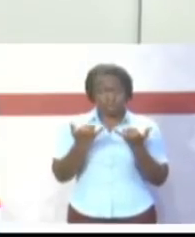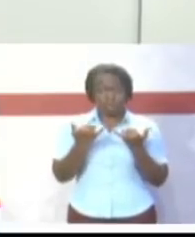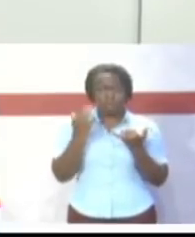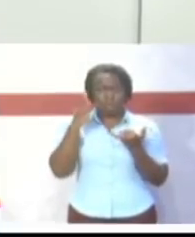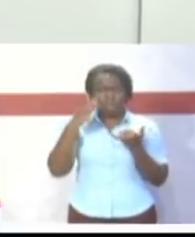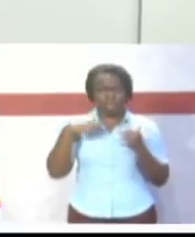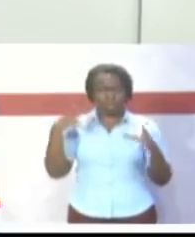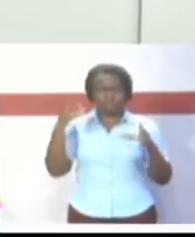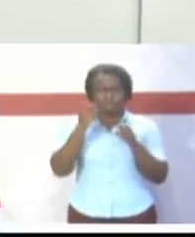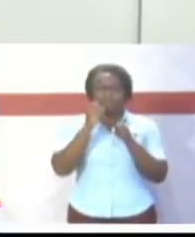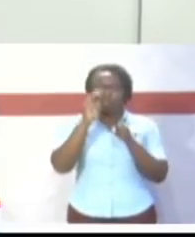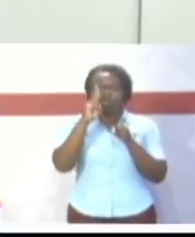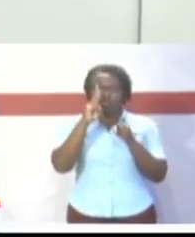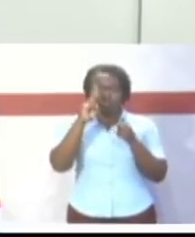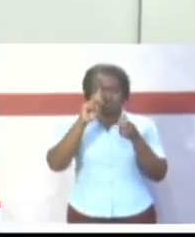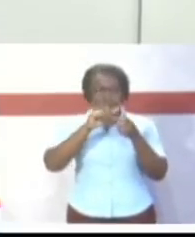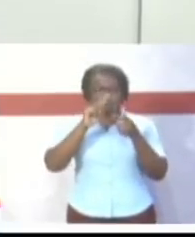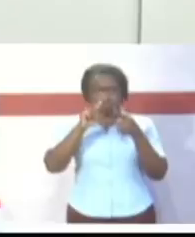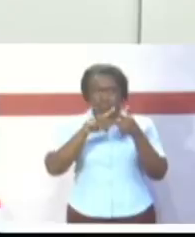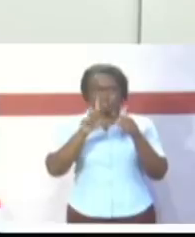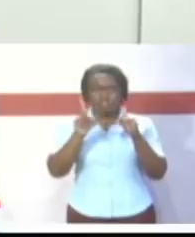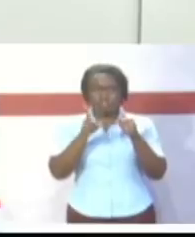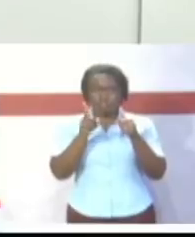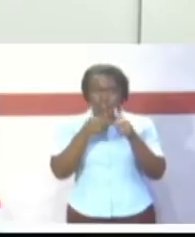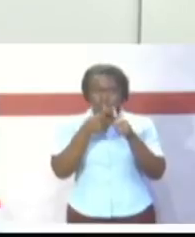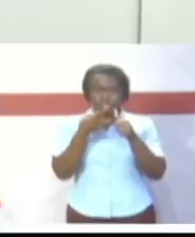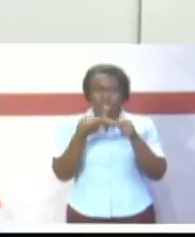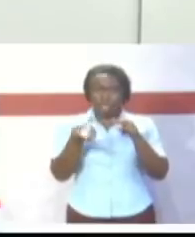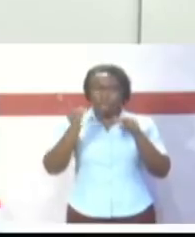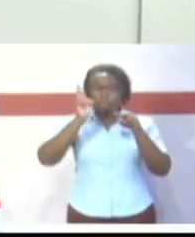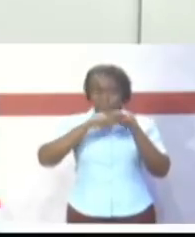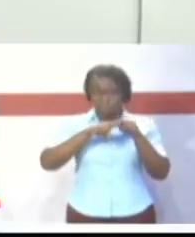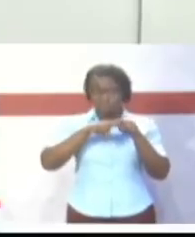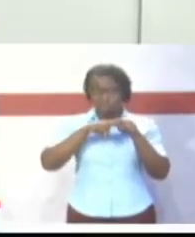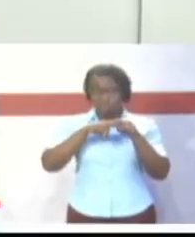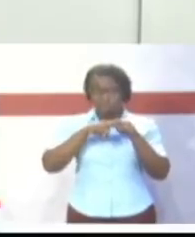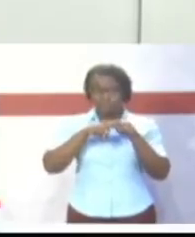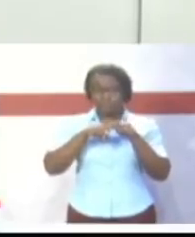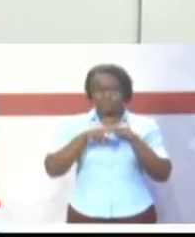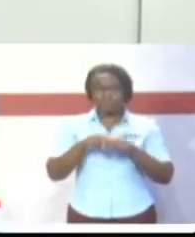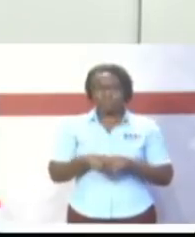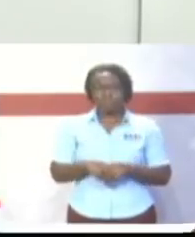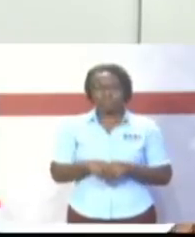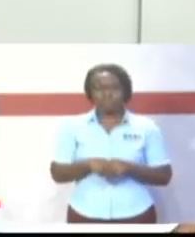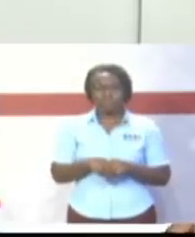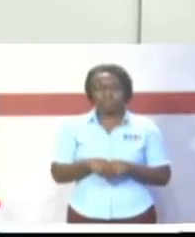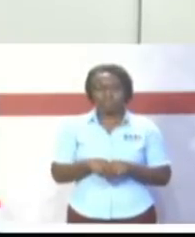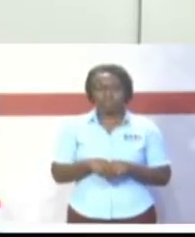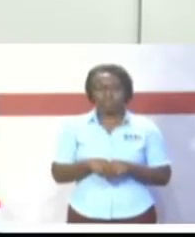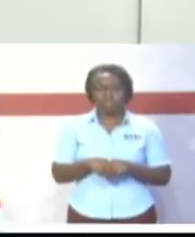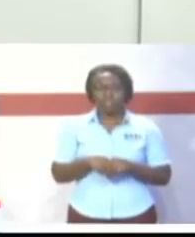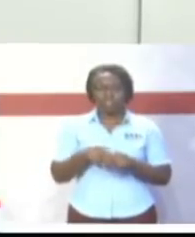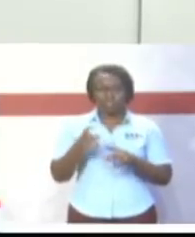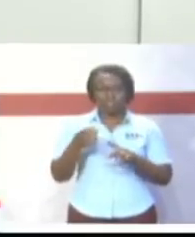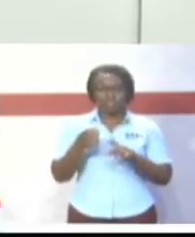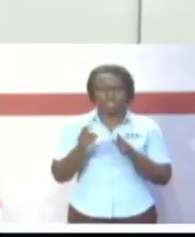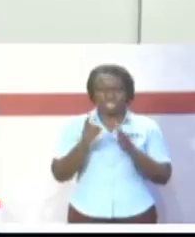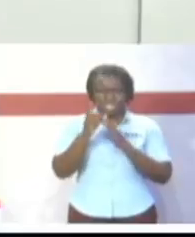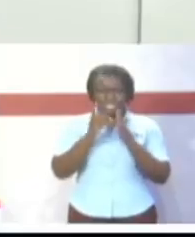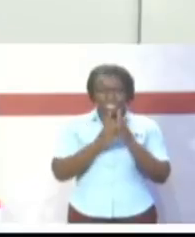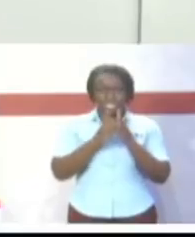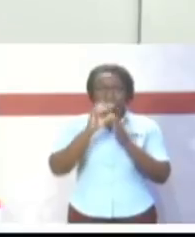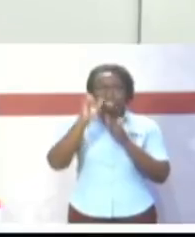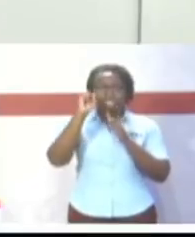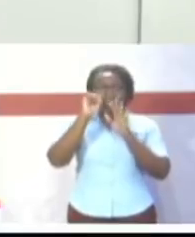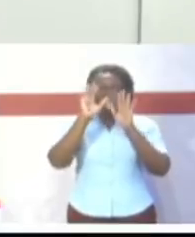parts. Firstly, an update with respect to Media Release 915 dated Sunday the 21st of